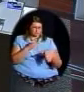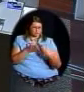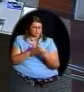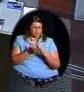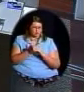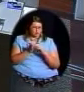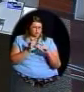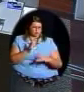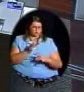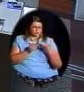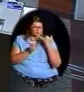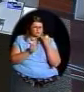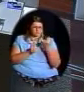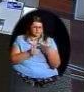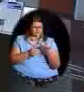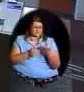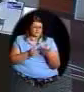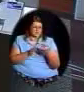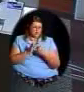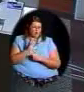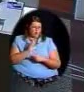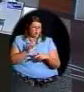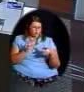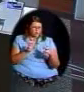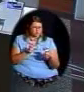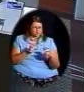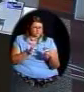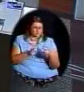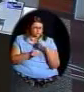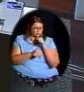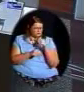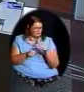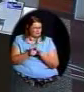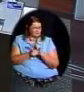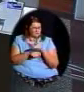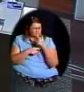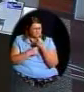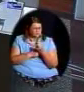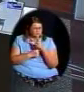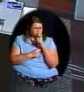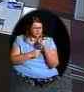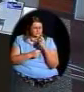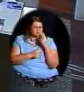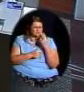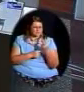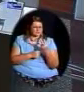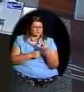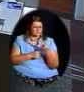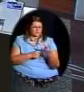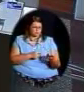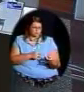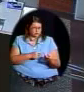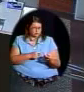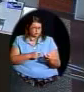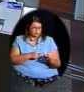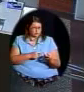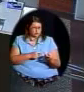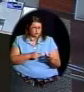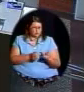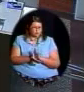cost issue? Is it lack of interest? Is it a transportation issue? Because I do see 2 of the